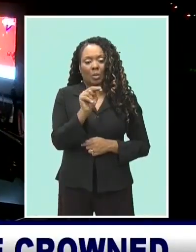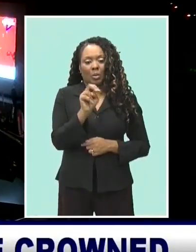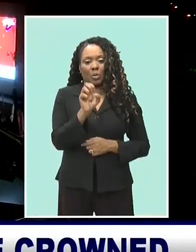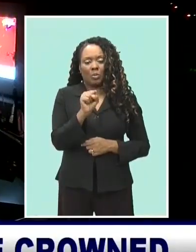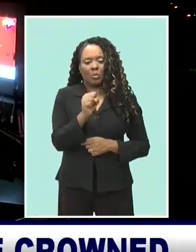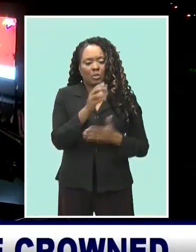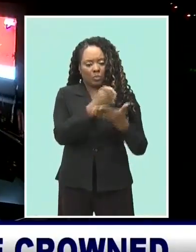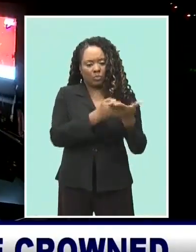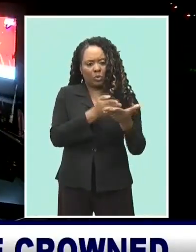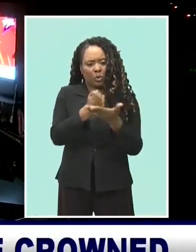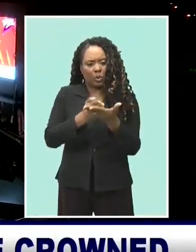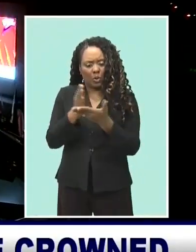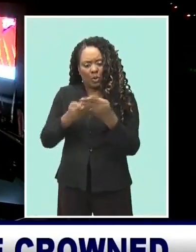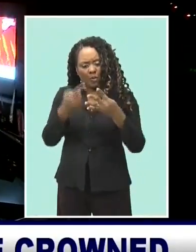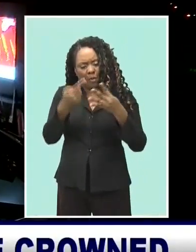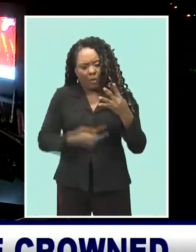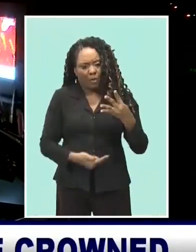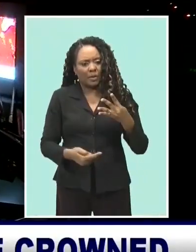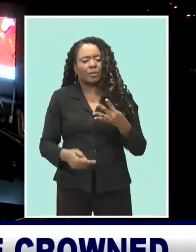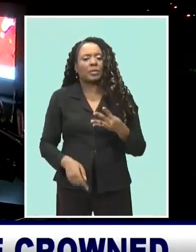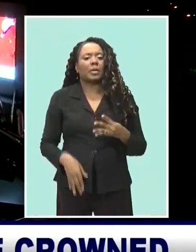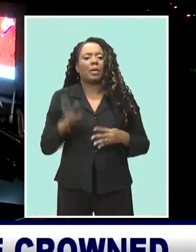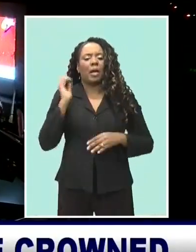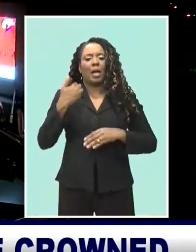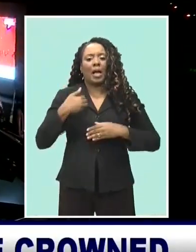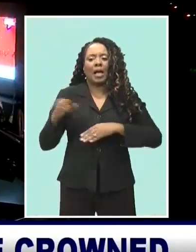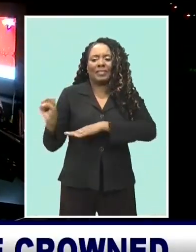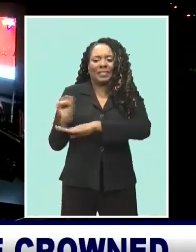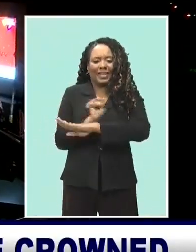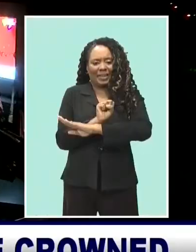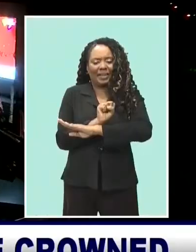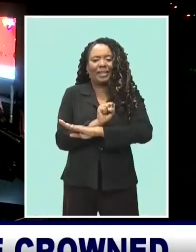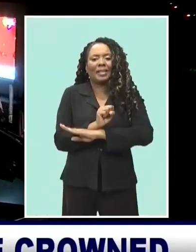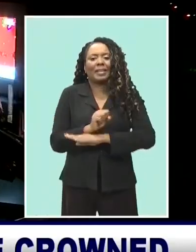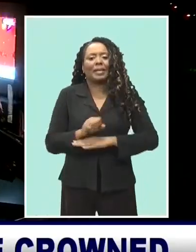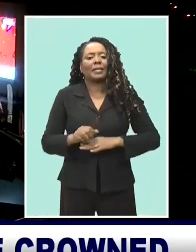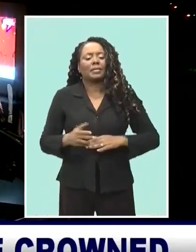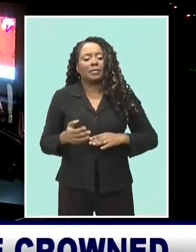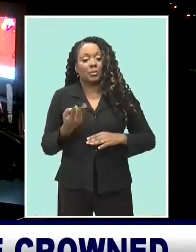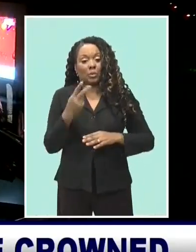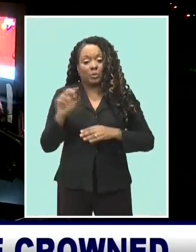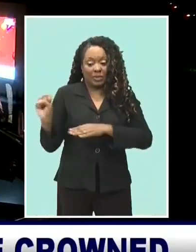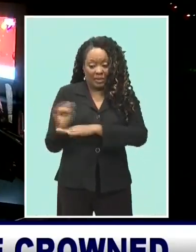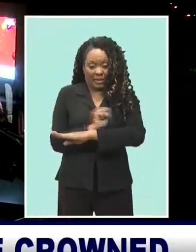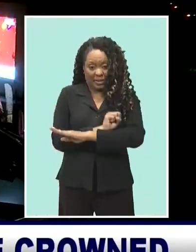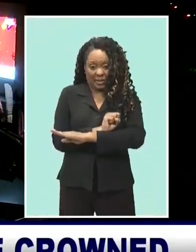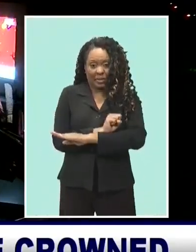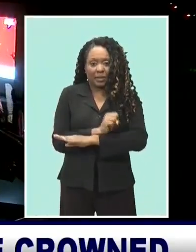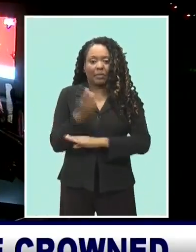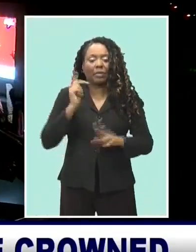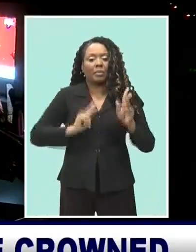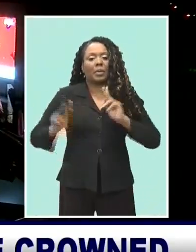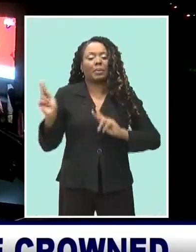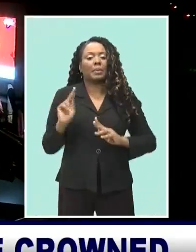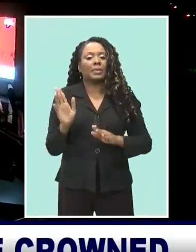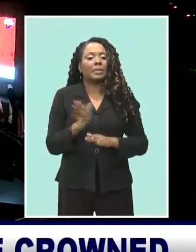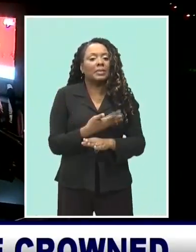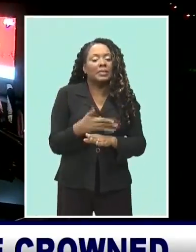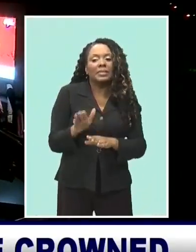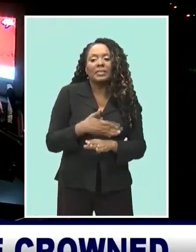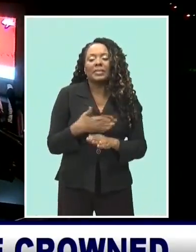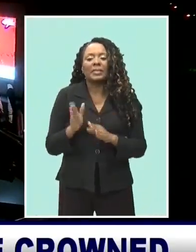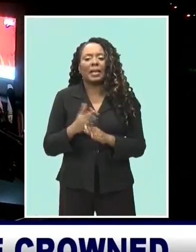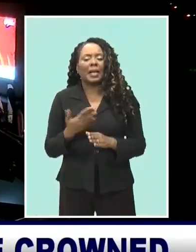much to see. There are 2 stages, the Romeo and Sir Don stage, right. And those 2 stages, you can expect